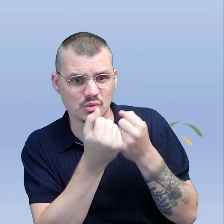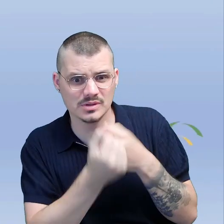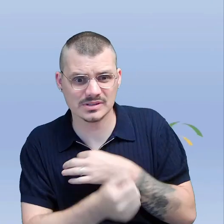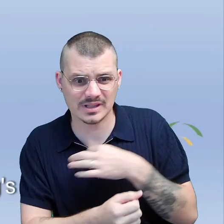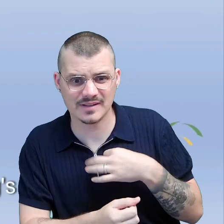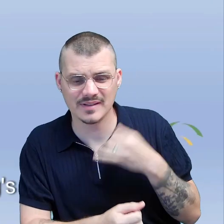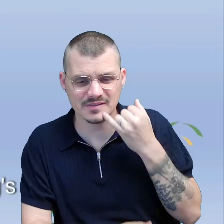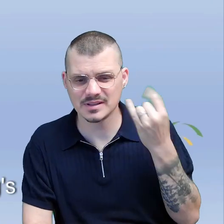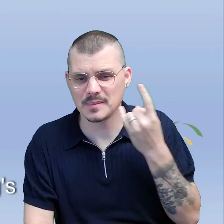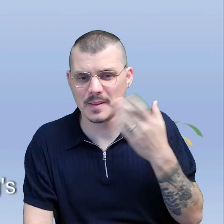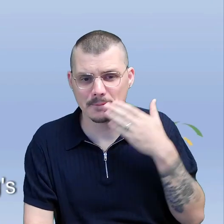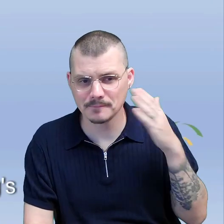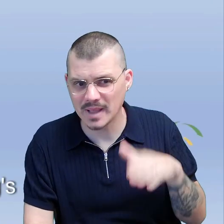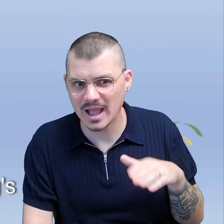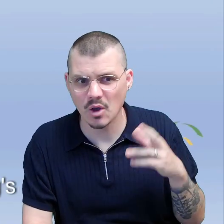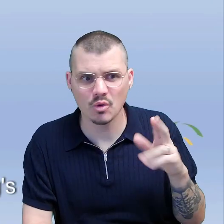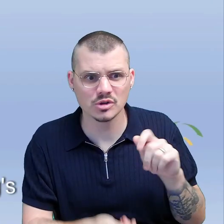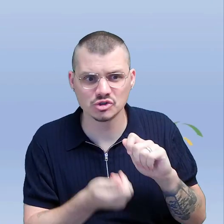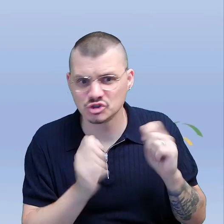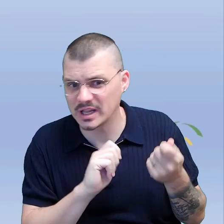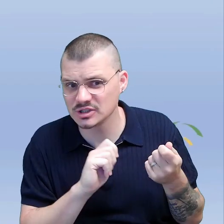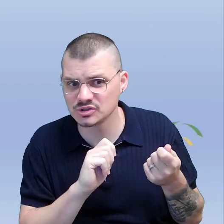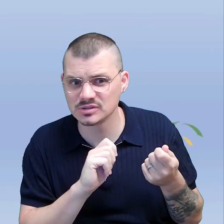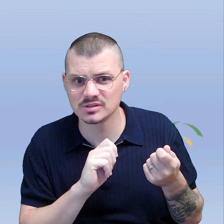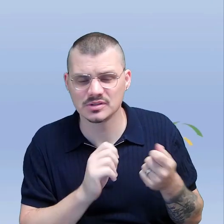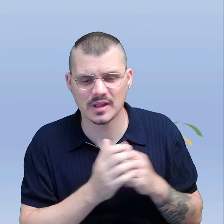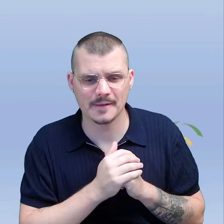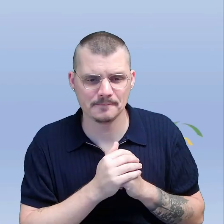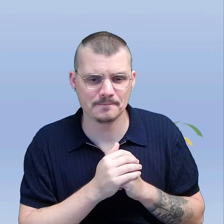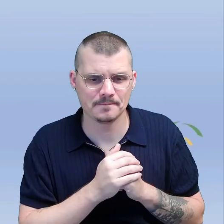caregivers to see if something's bad or something's changed.